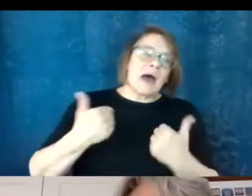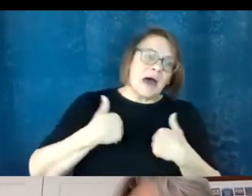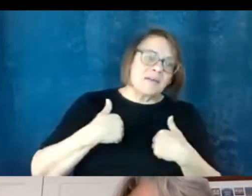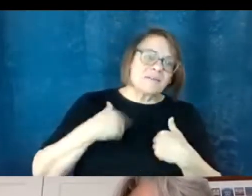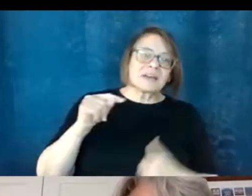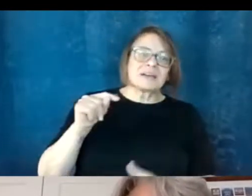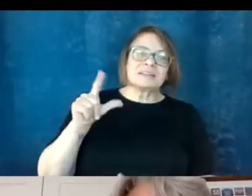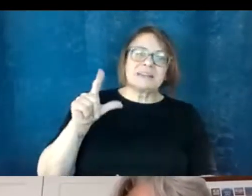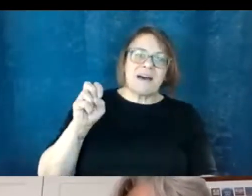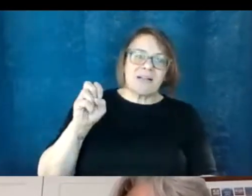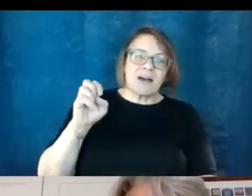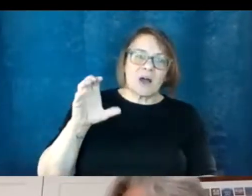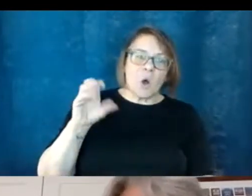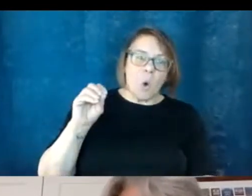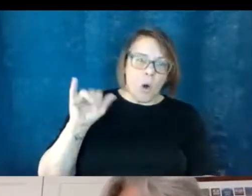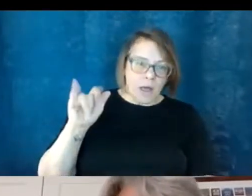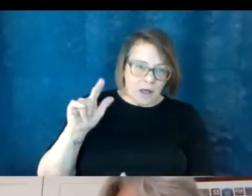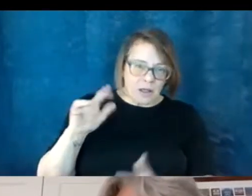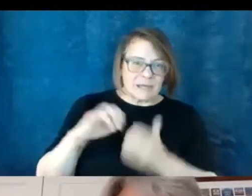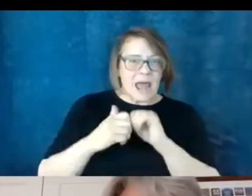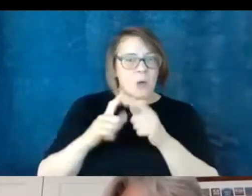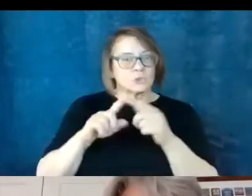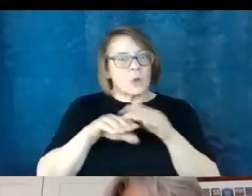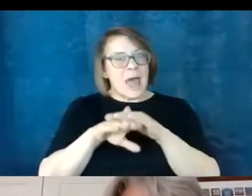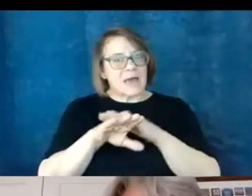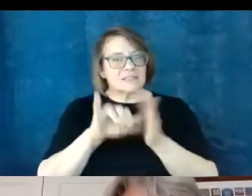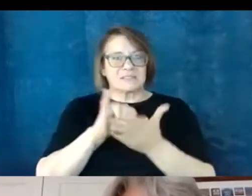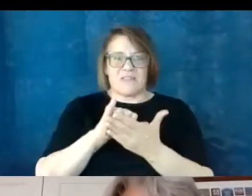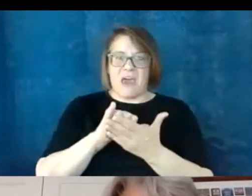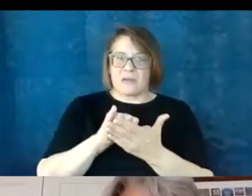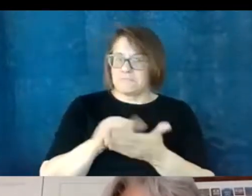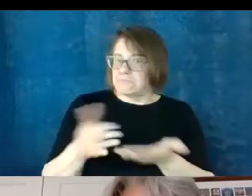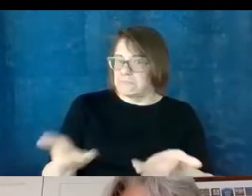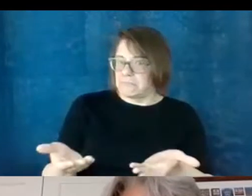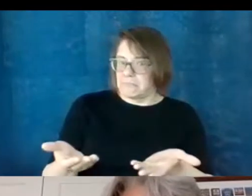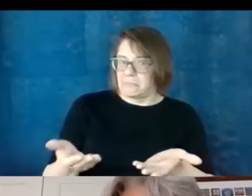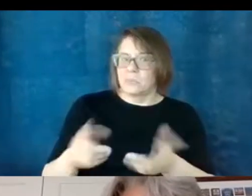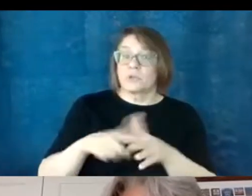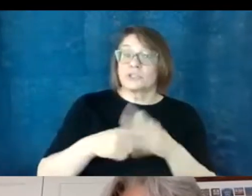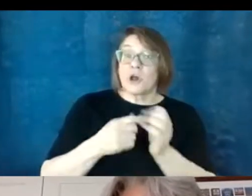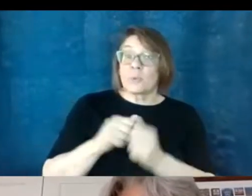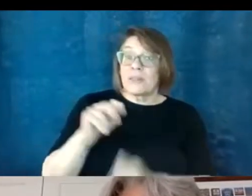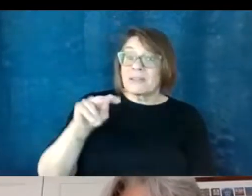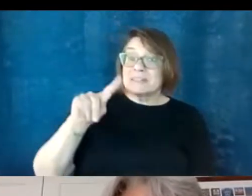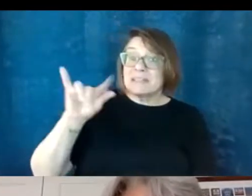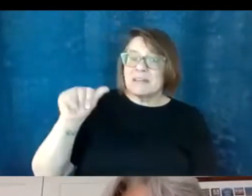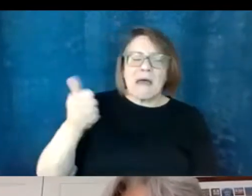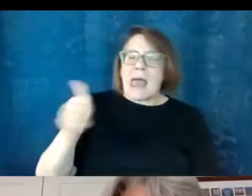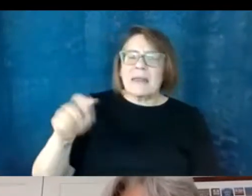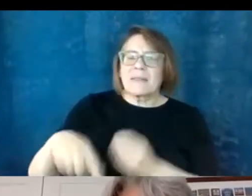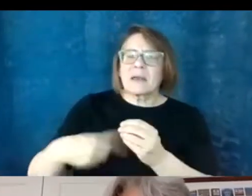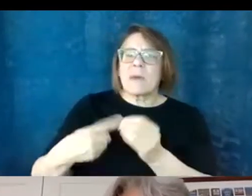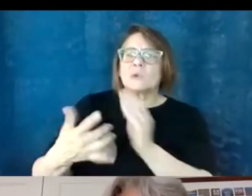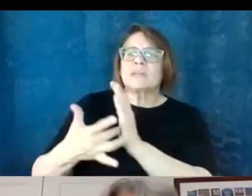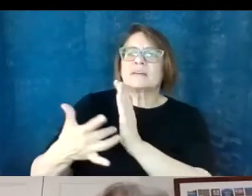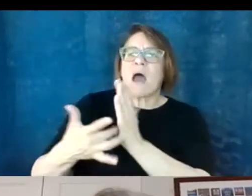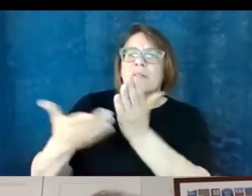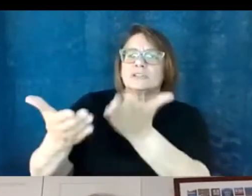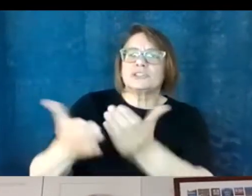telecoil and how to access that kind of thing. So we'll start with Tina. Anything about technology